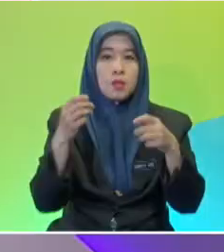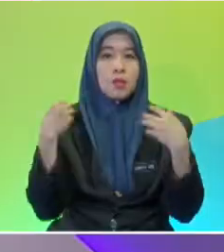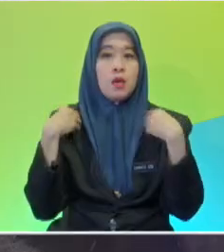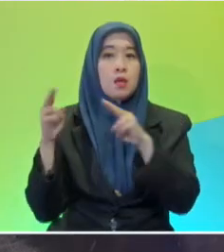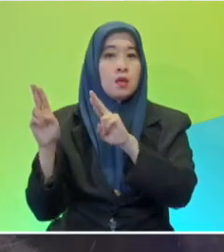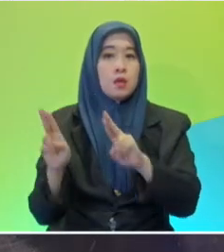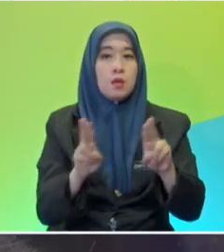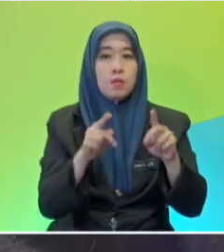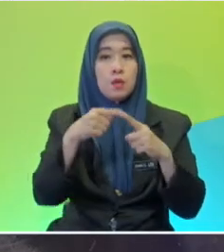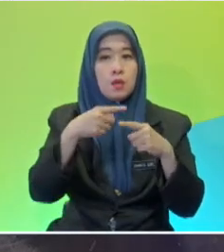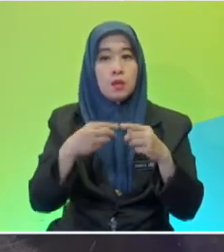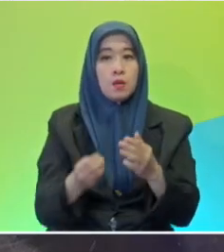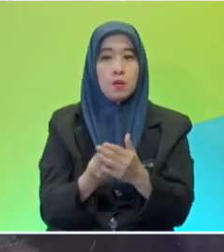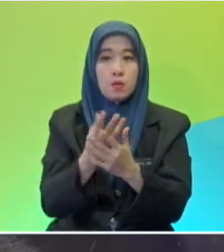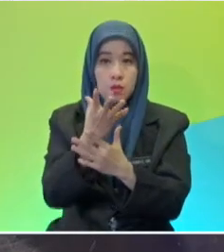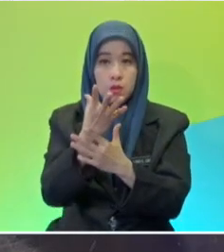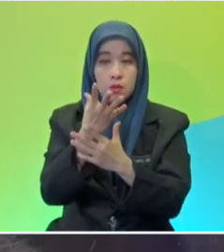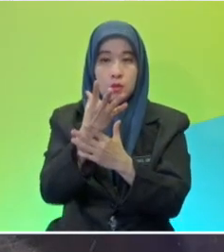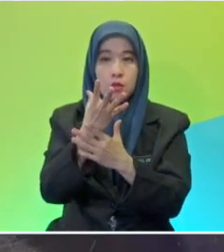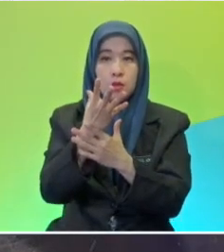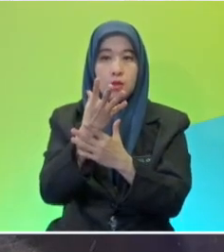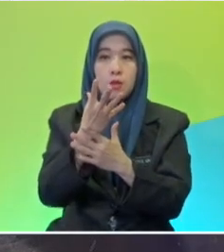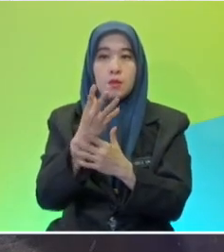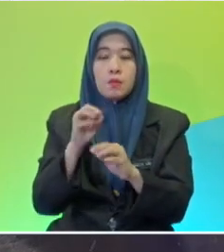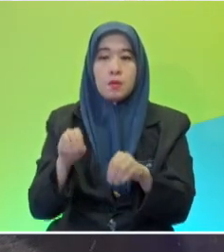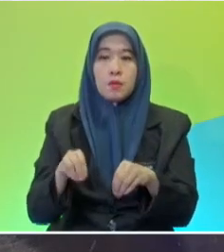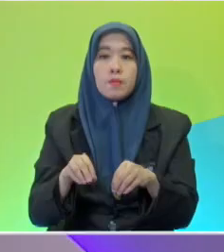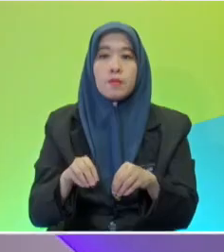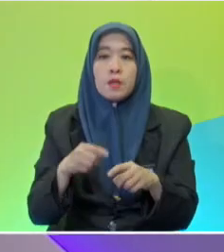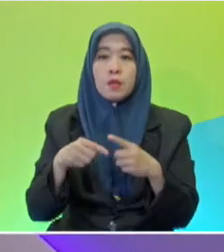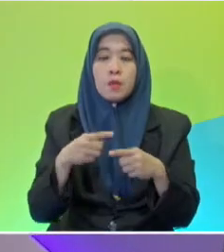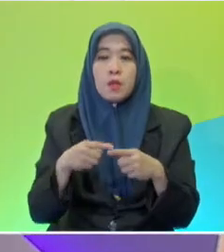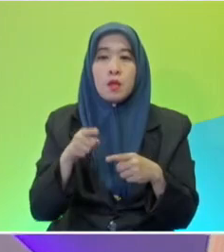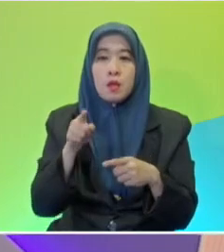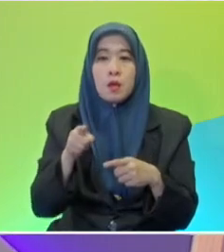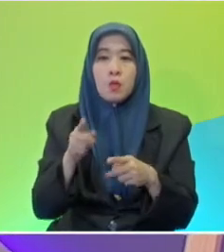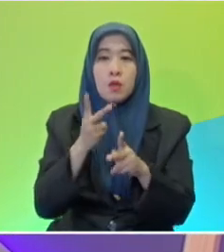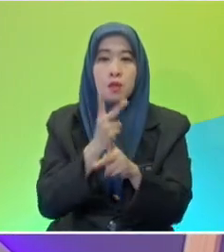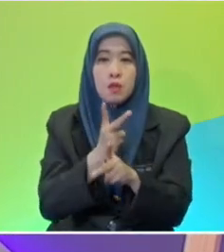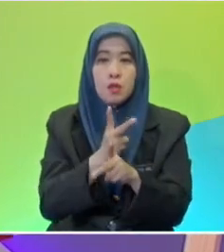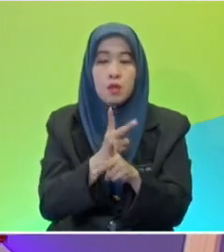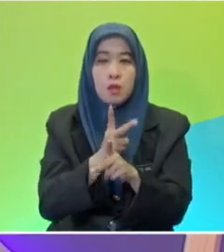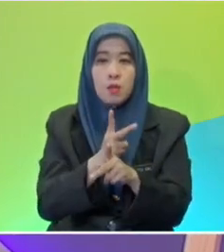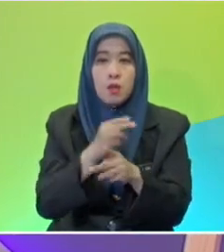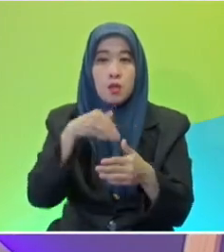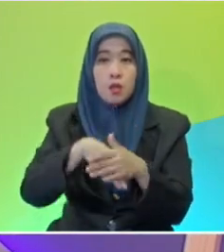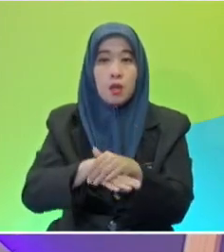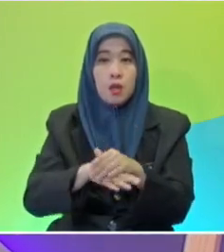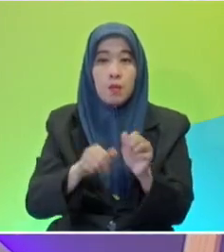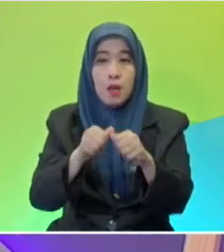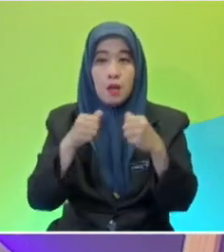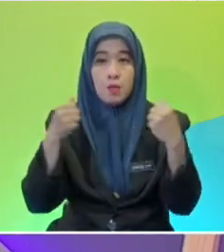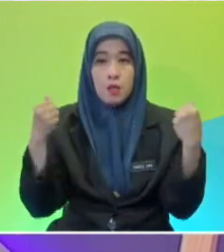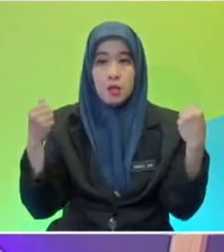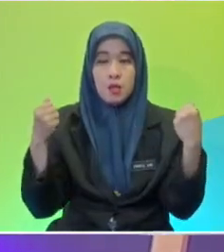Okay. Okay, I ask you one question. Okay, when we keep the plants inside the cupboard, I mean Okay. the